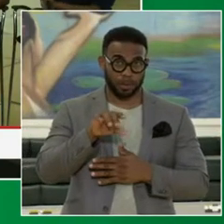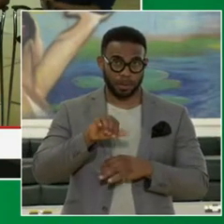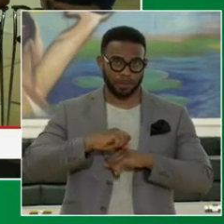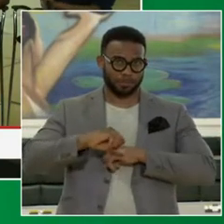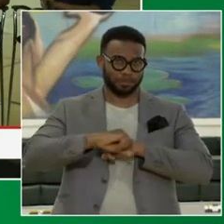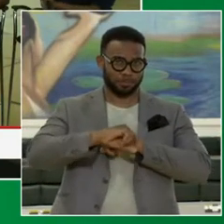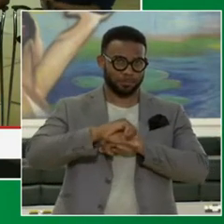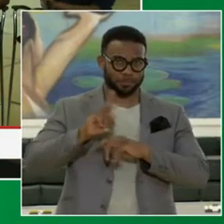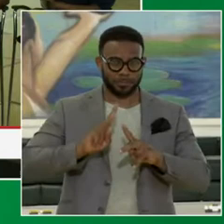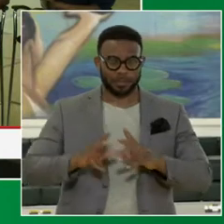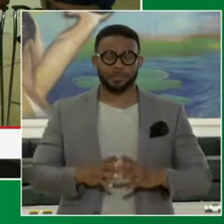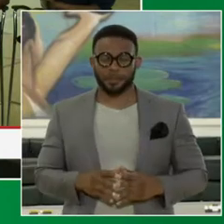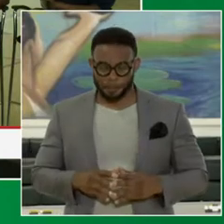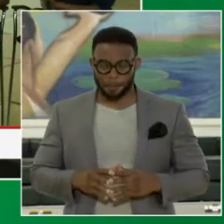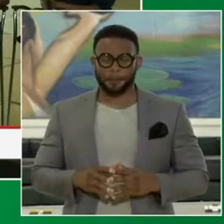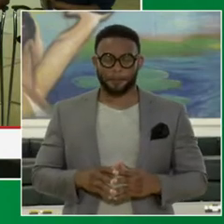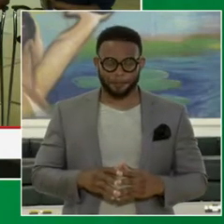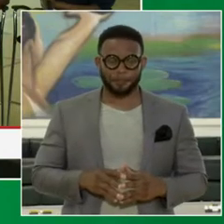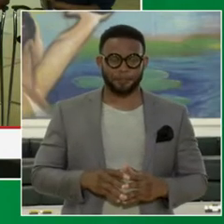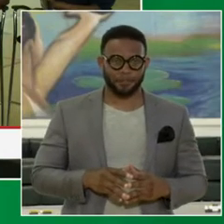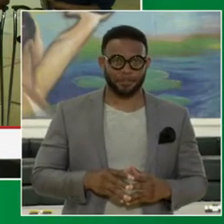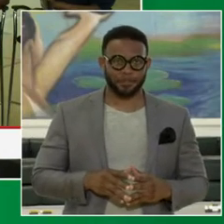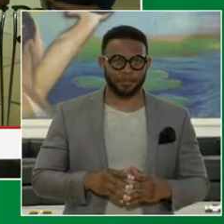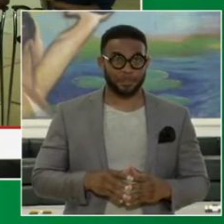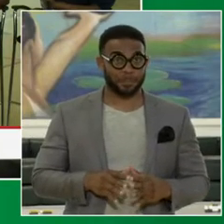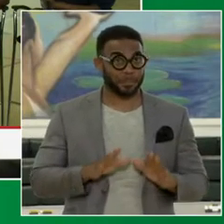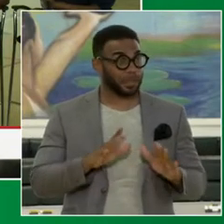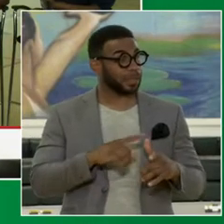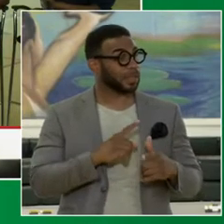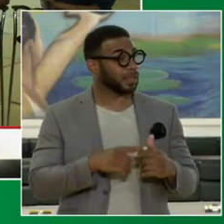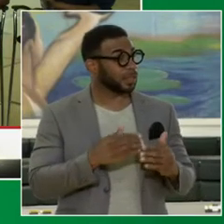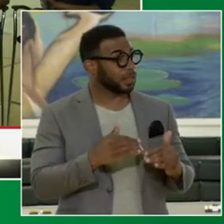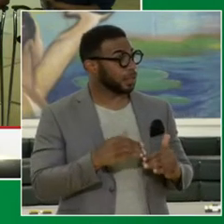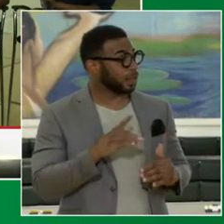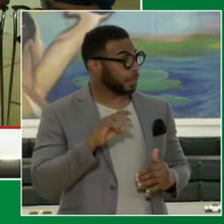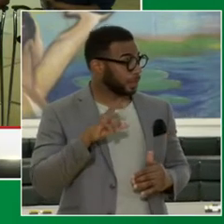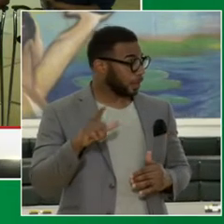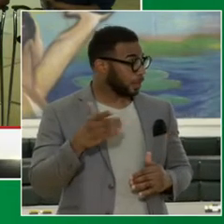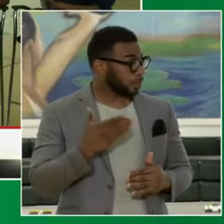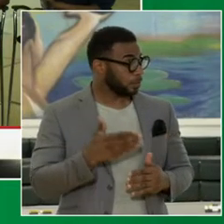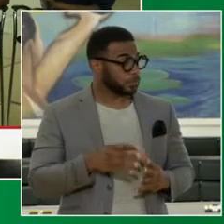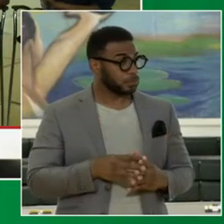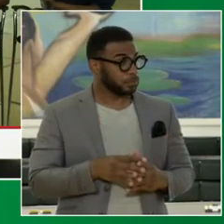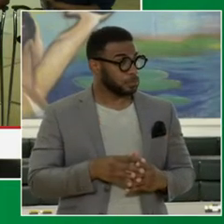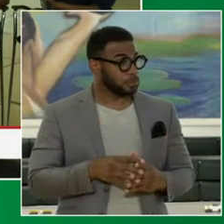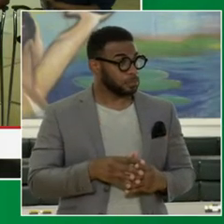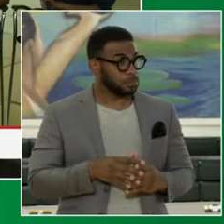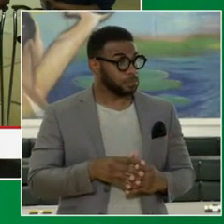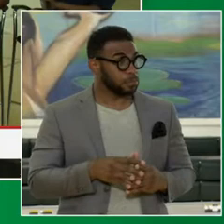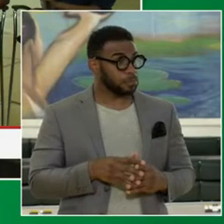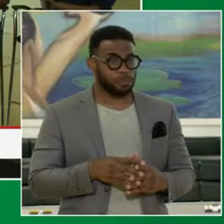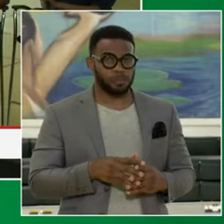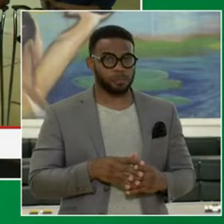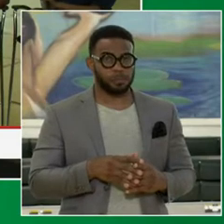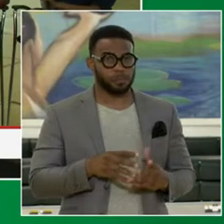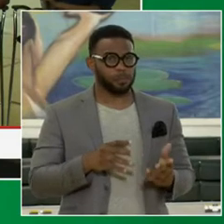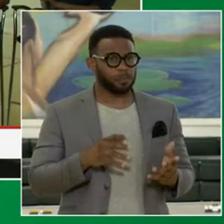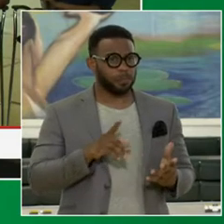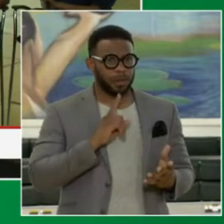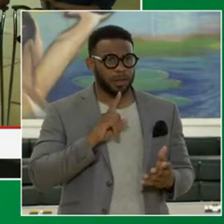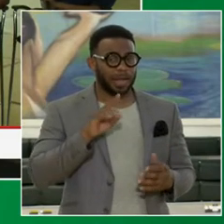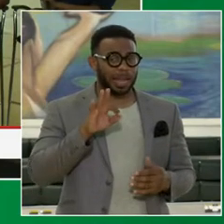to folks, and we'll all do that. We're going to be blasting. Great. And then, so Dell, Not just pathways, but